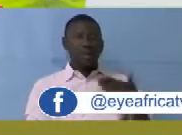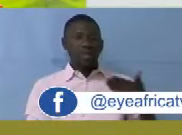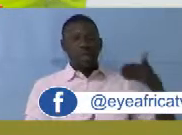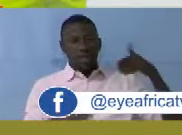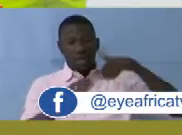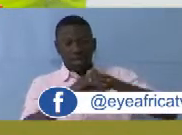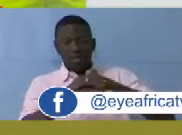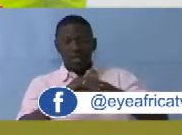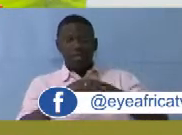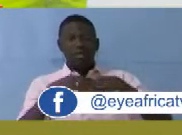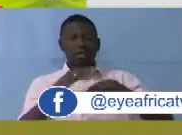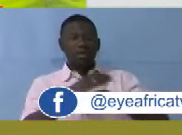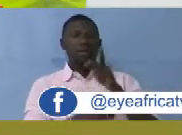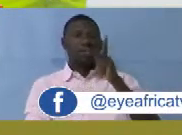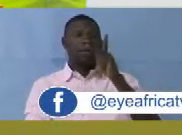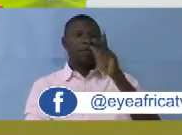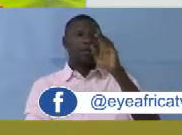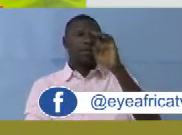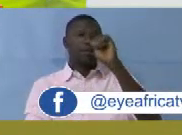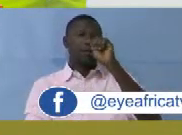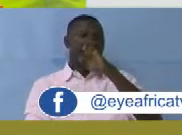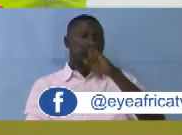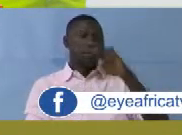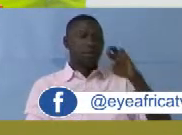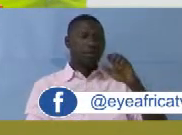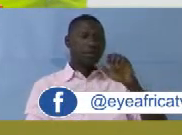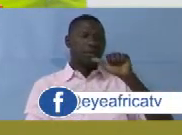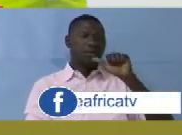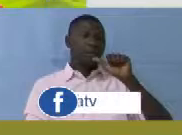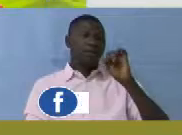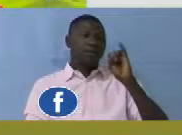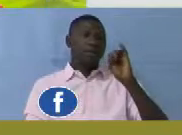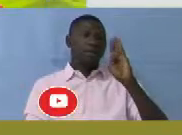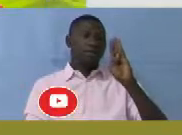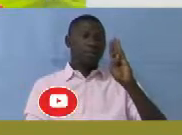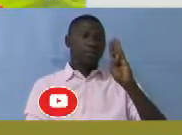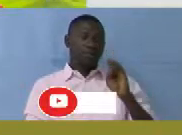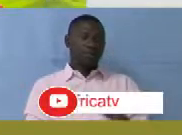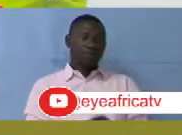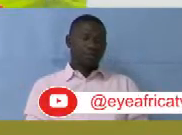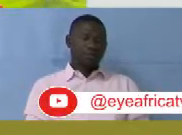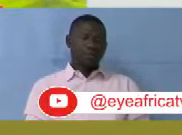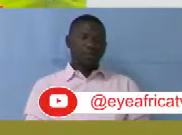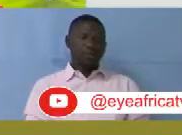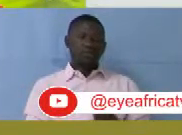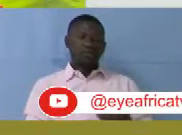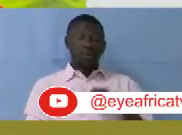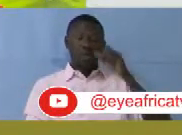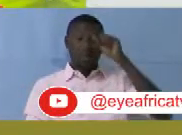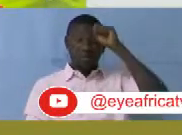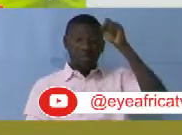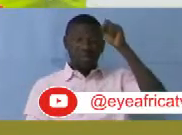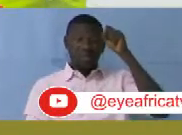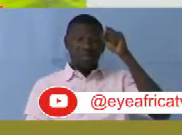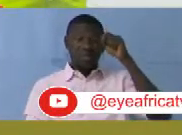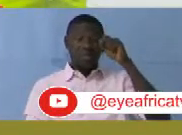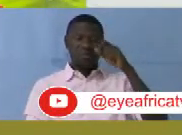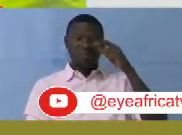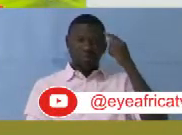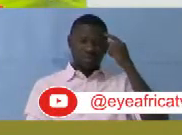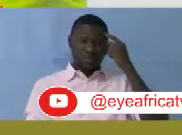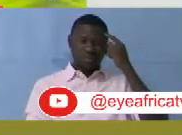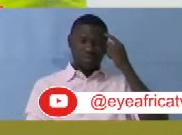Ker Aib. So it was a concern to the president. So he said, who is going to